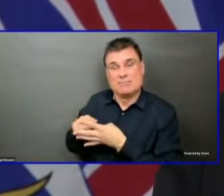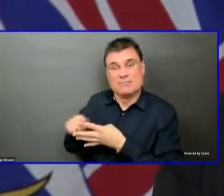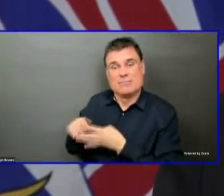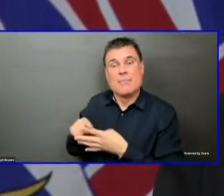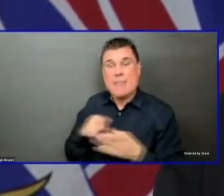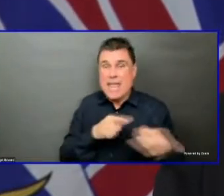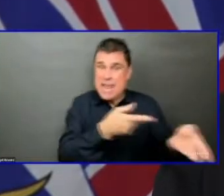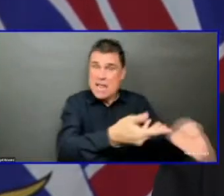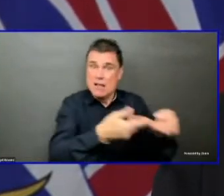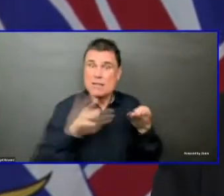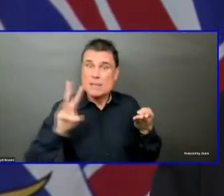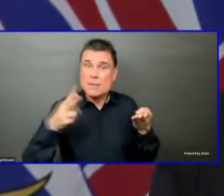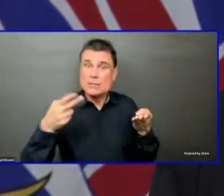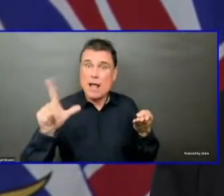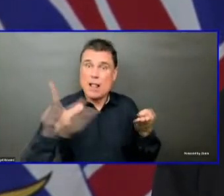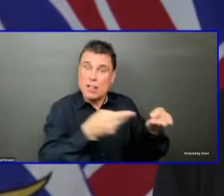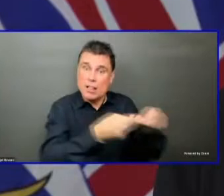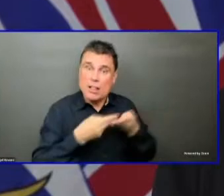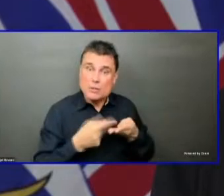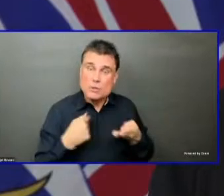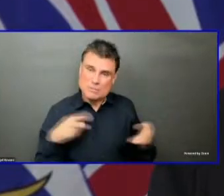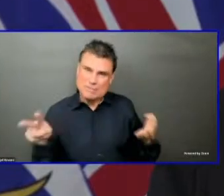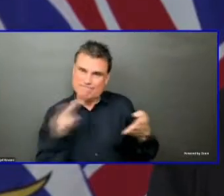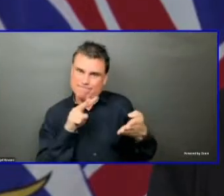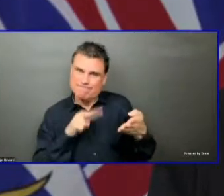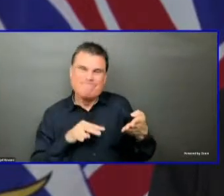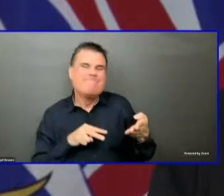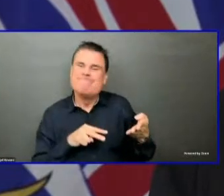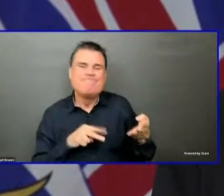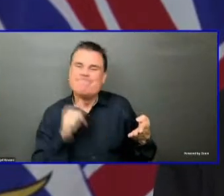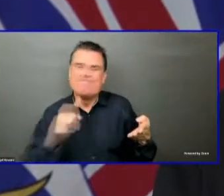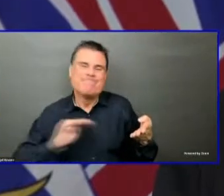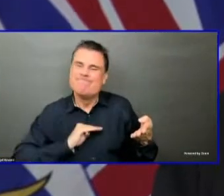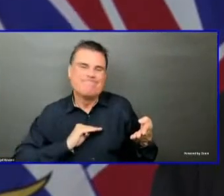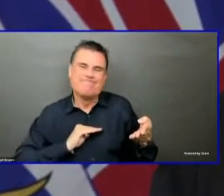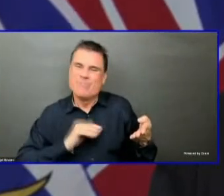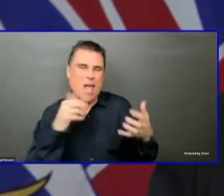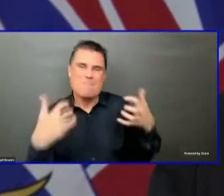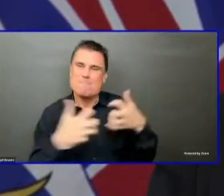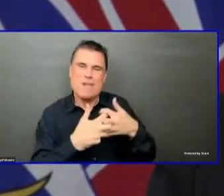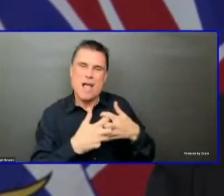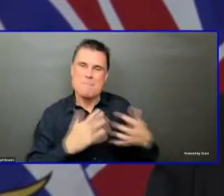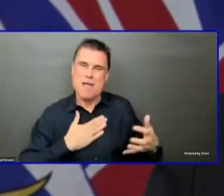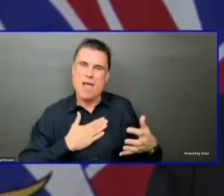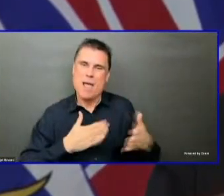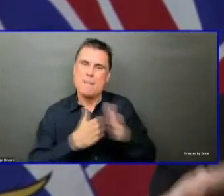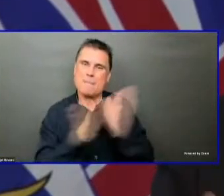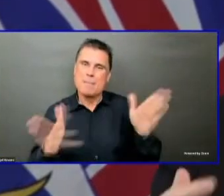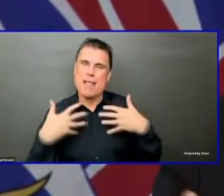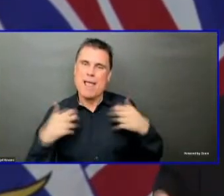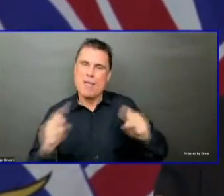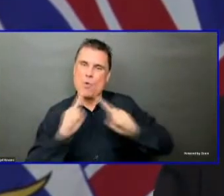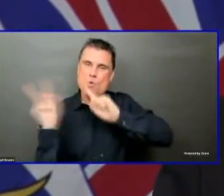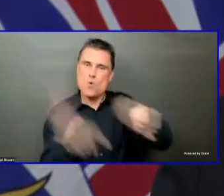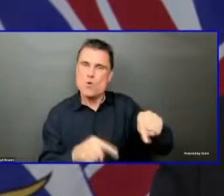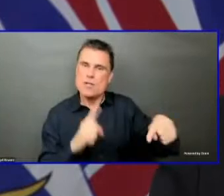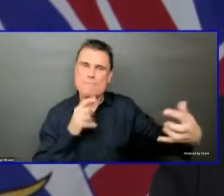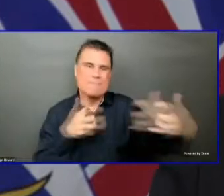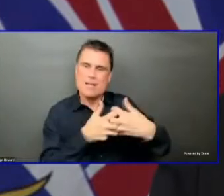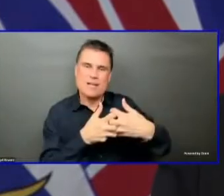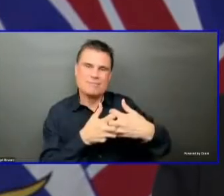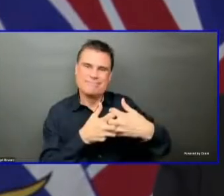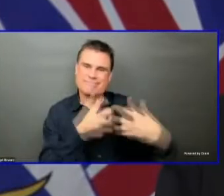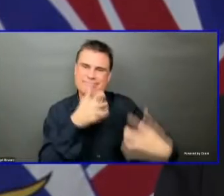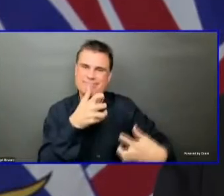considerations that we had in place currently. I know we've received some emails about other thoughts that they had